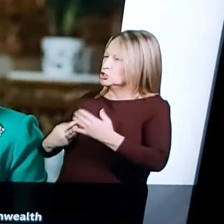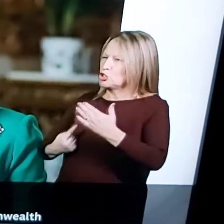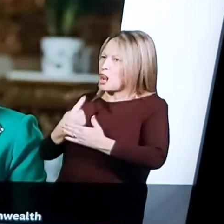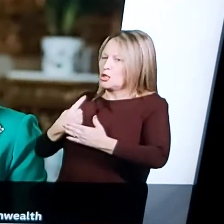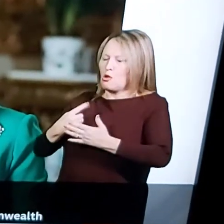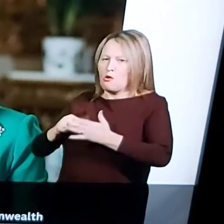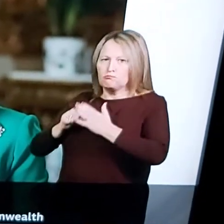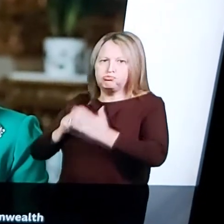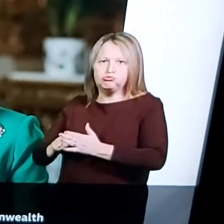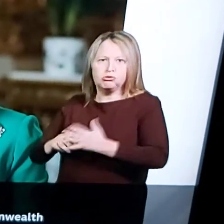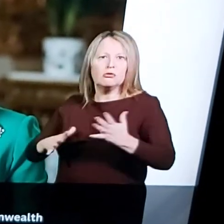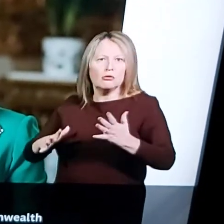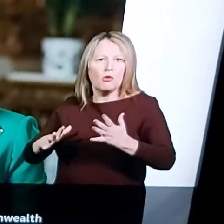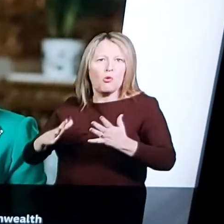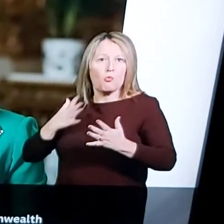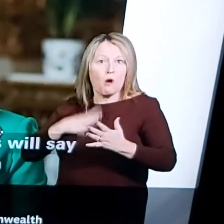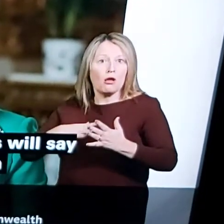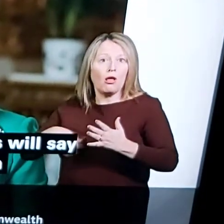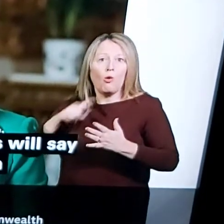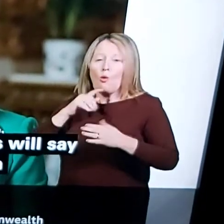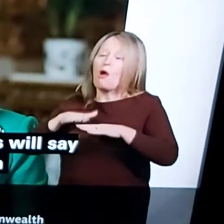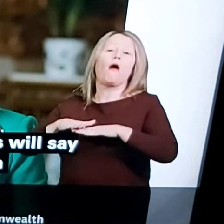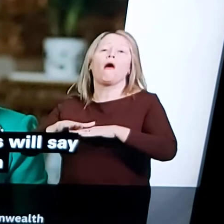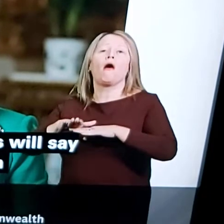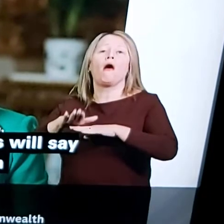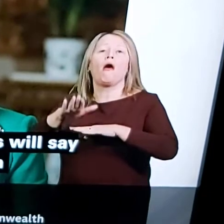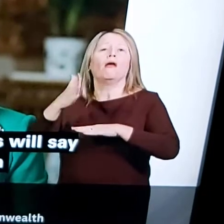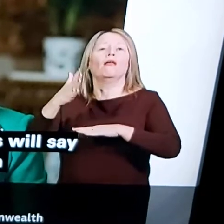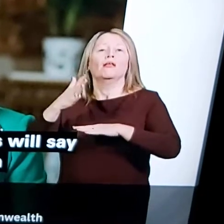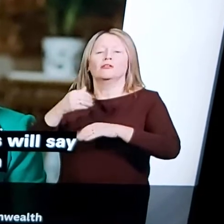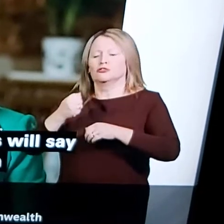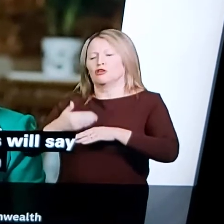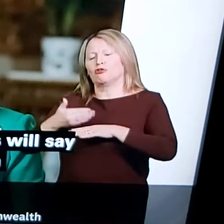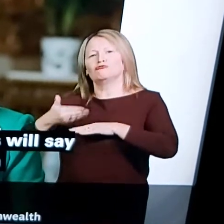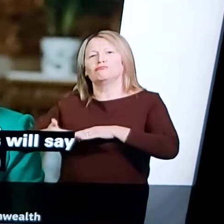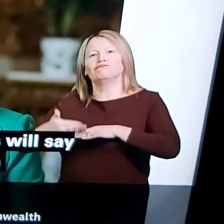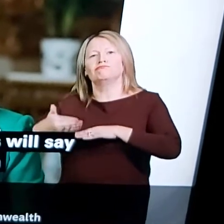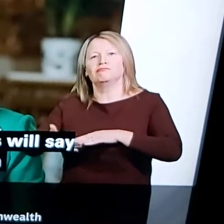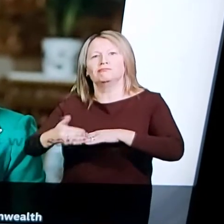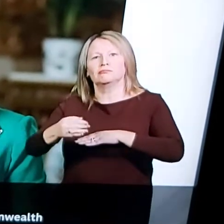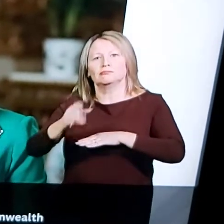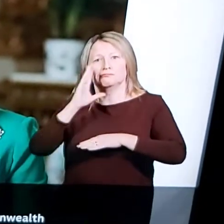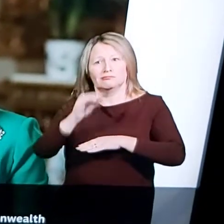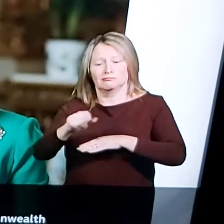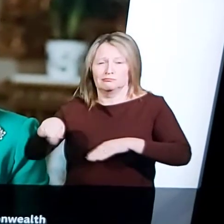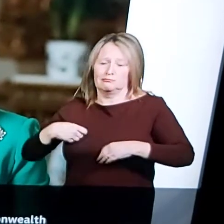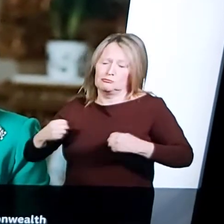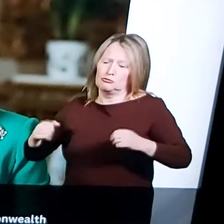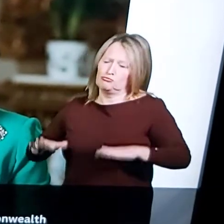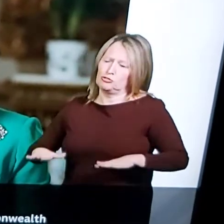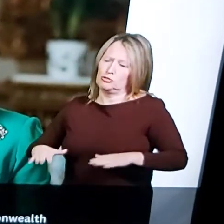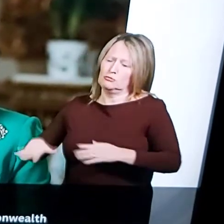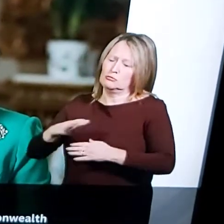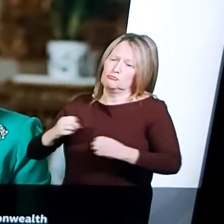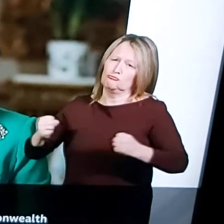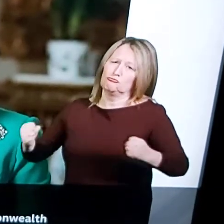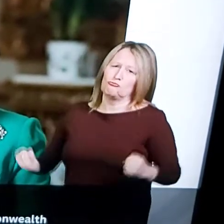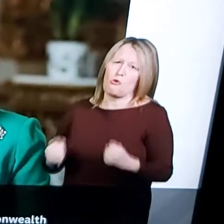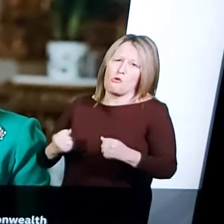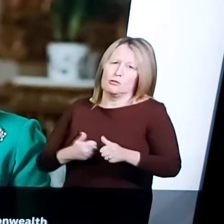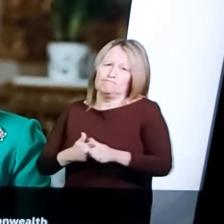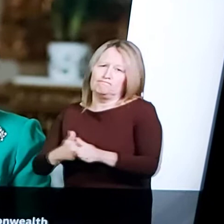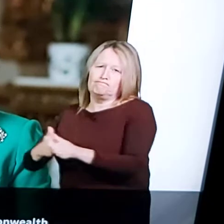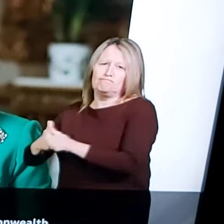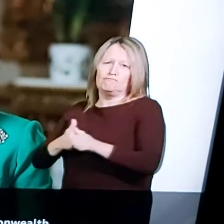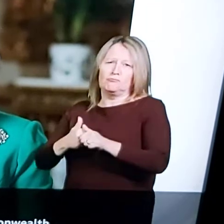And those who come after us will say the Britons of this generation were as strong as any, that the attributes